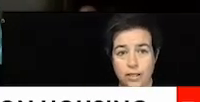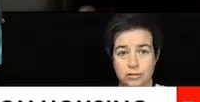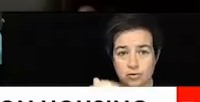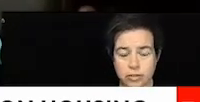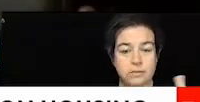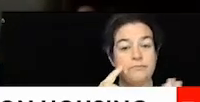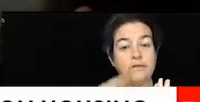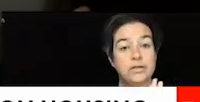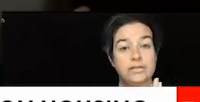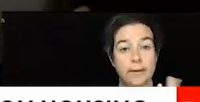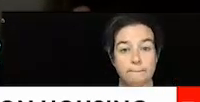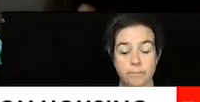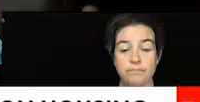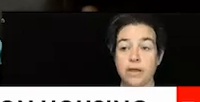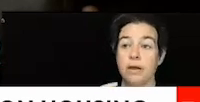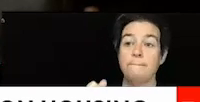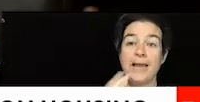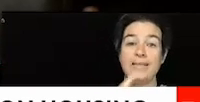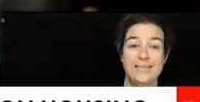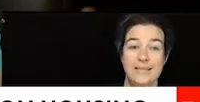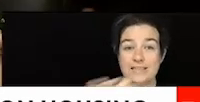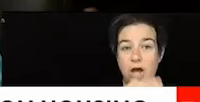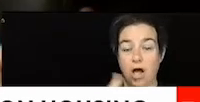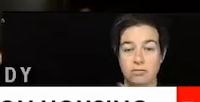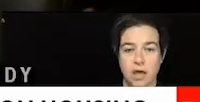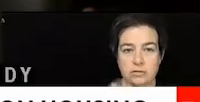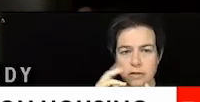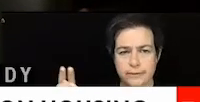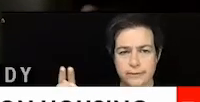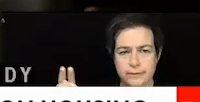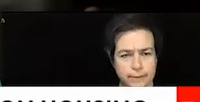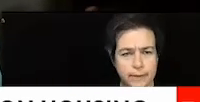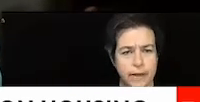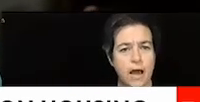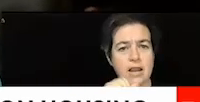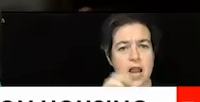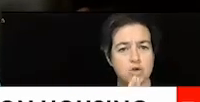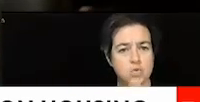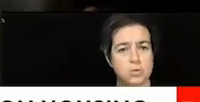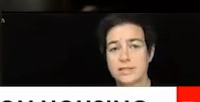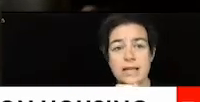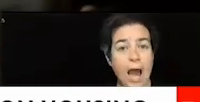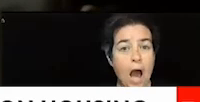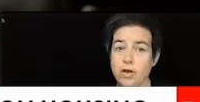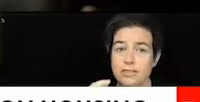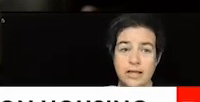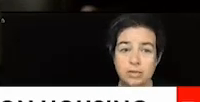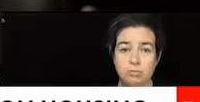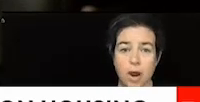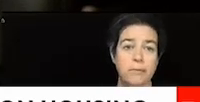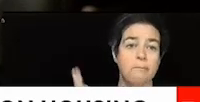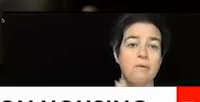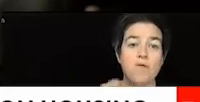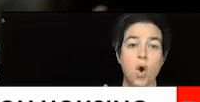example, towns all across this country are taking a look at their unused non-residential properties like office